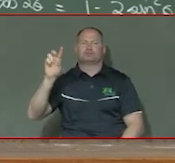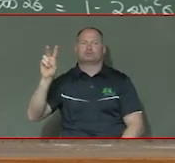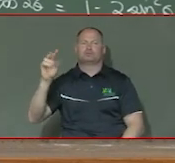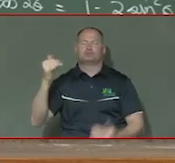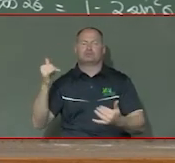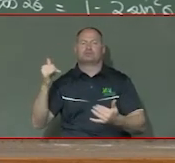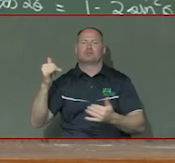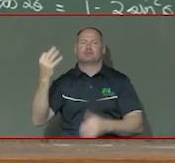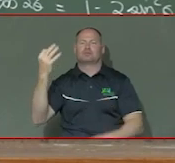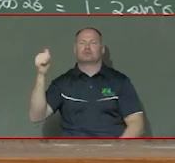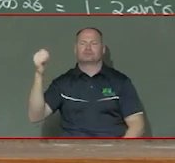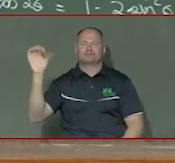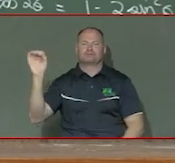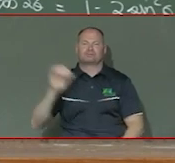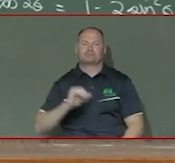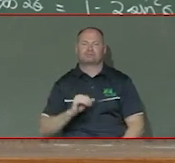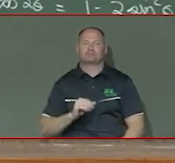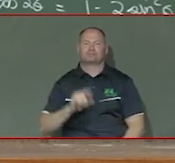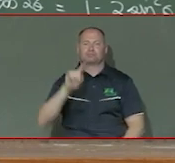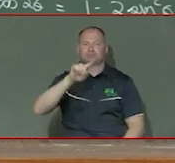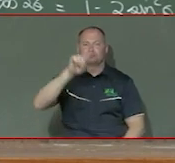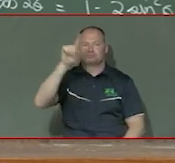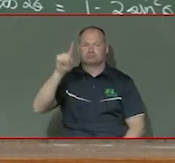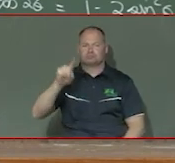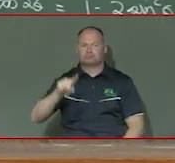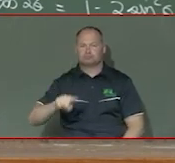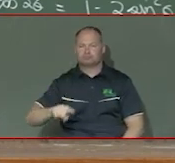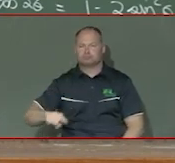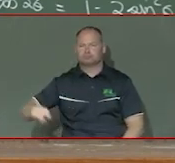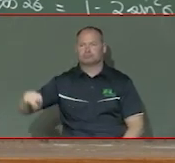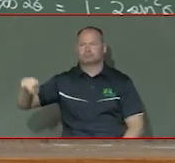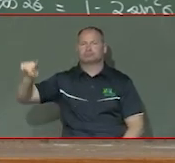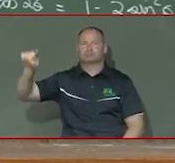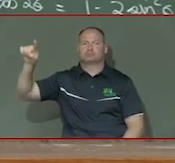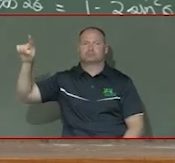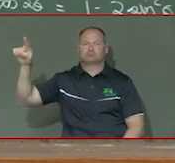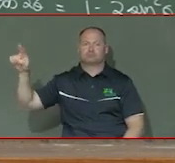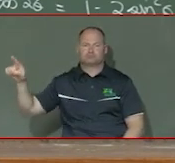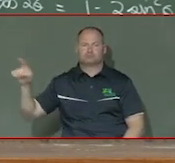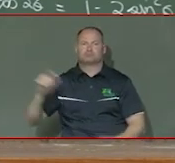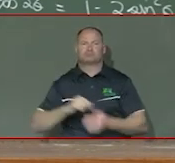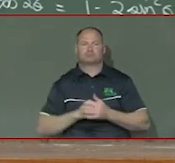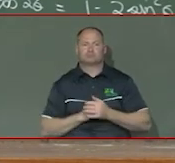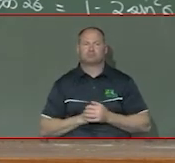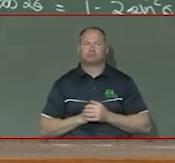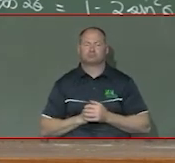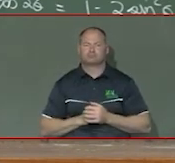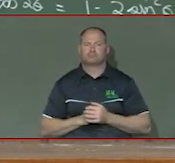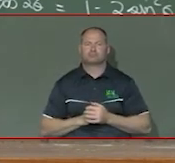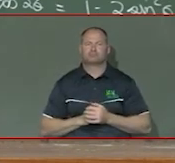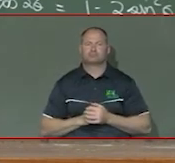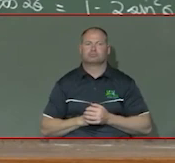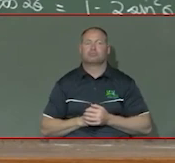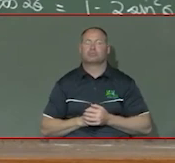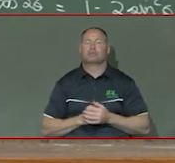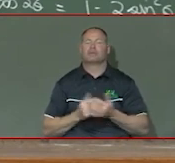360. So it goes through 90, turns at 180, through and back there. So when is